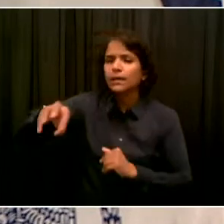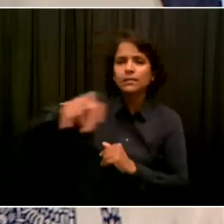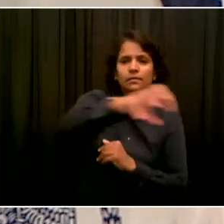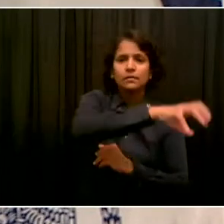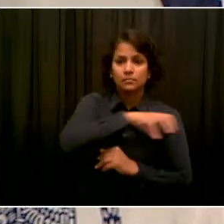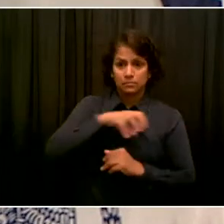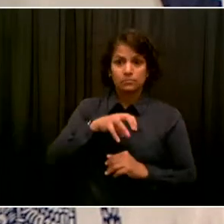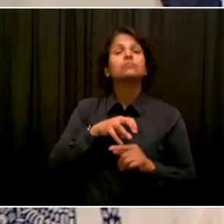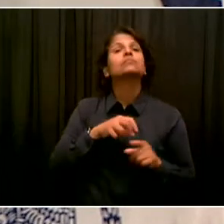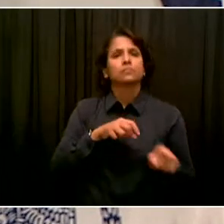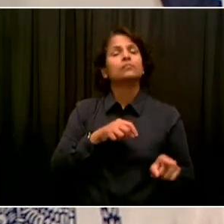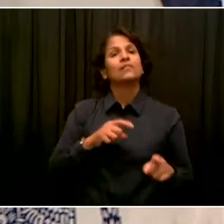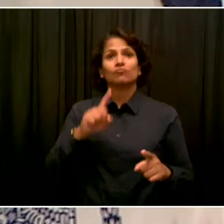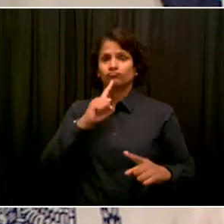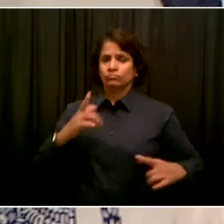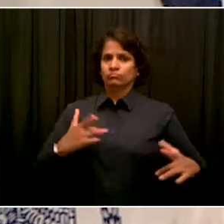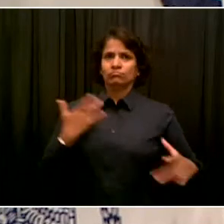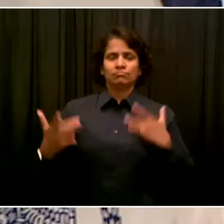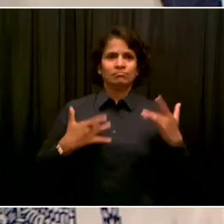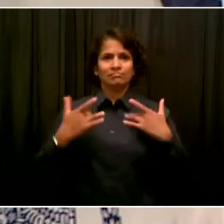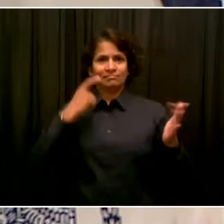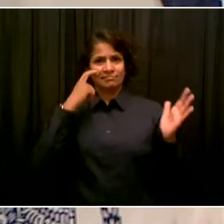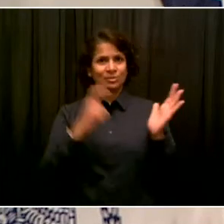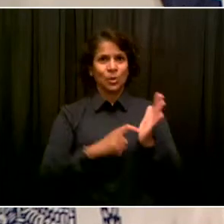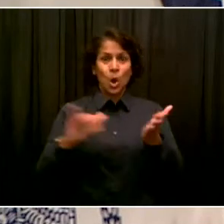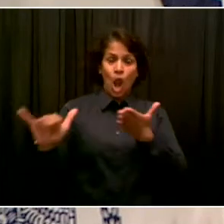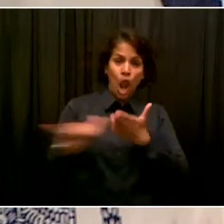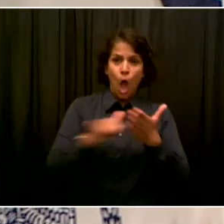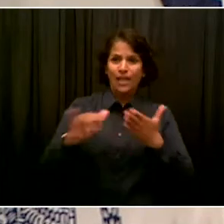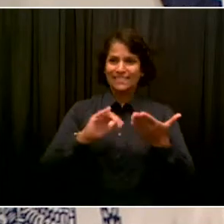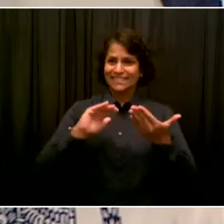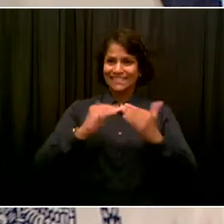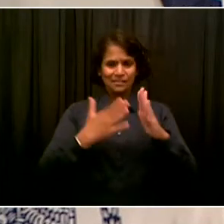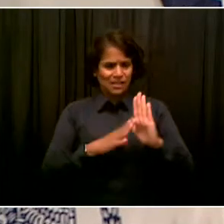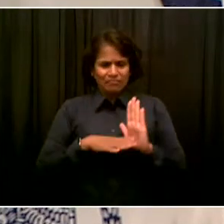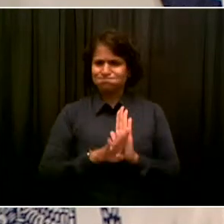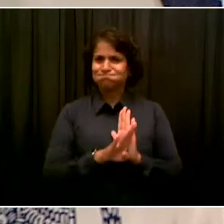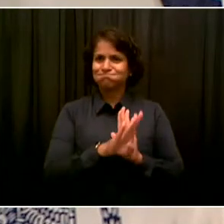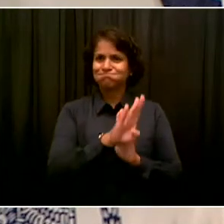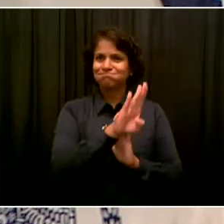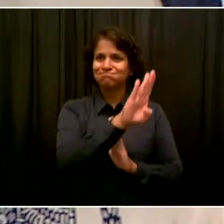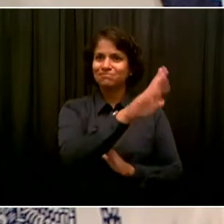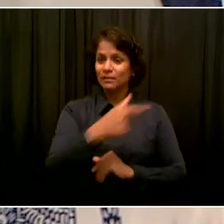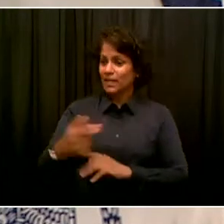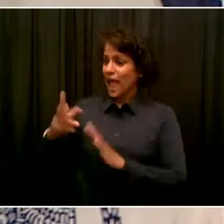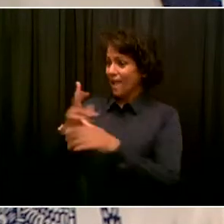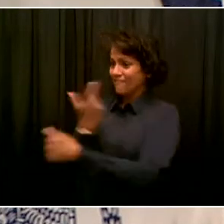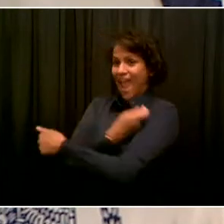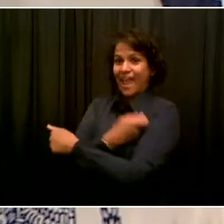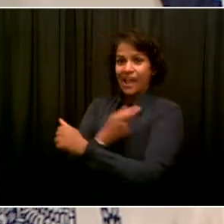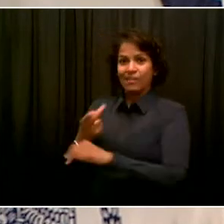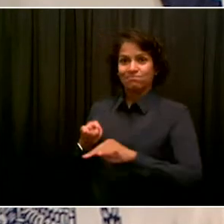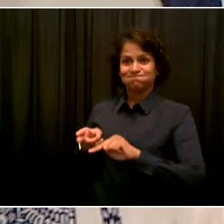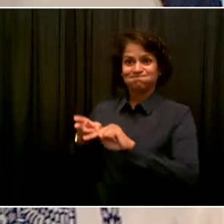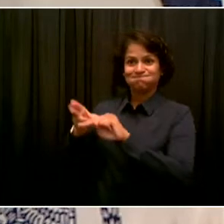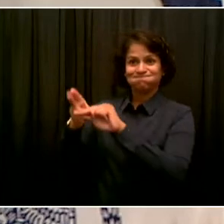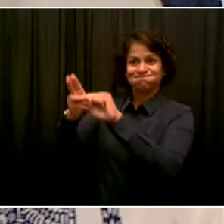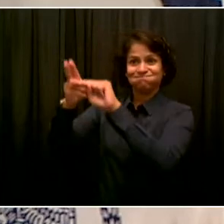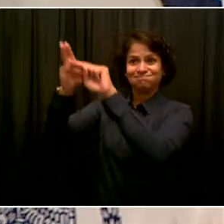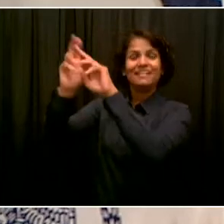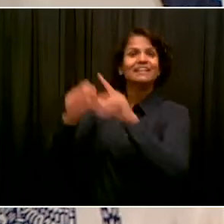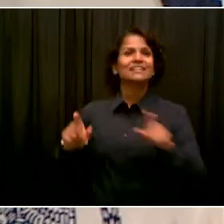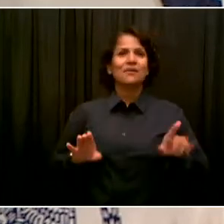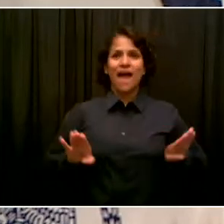on the comeback of the city. And part of the city we love so much, we love particularly, it means so much to New Yorkers, is our restaurant